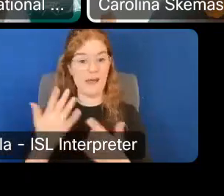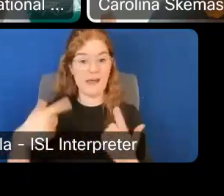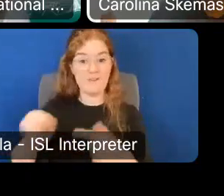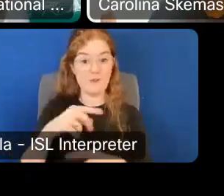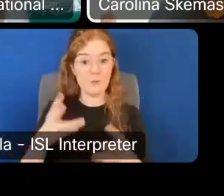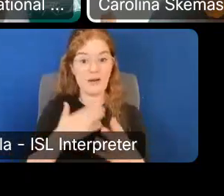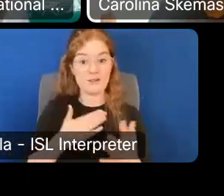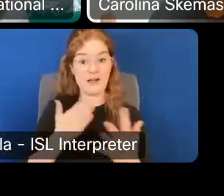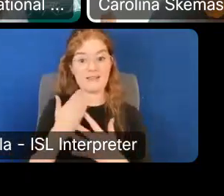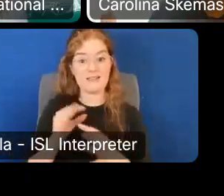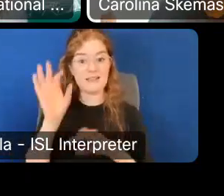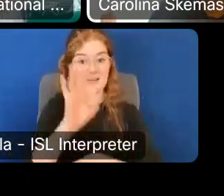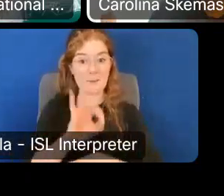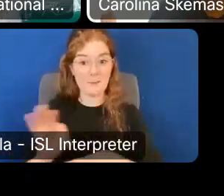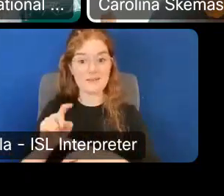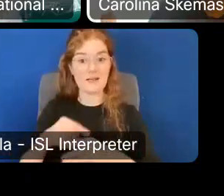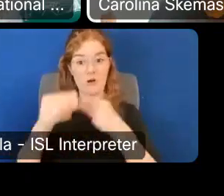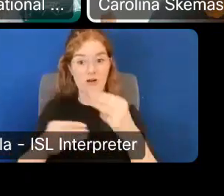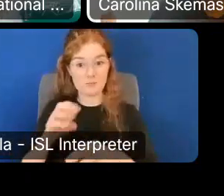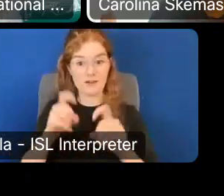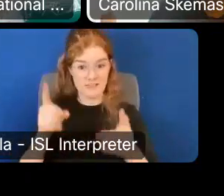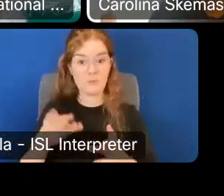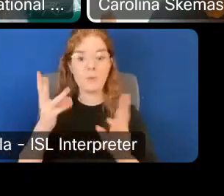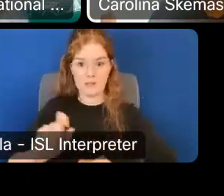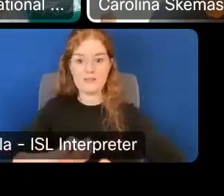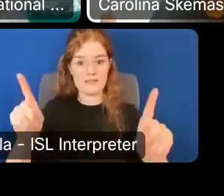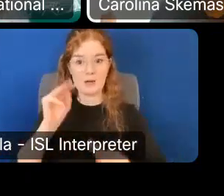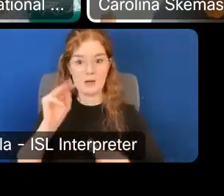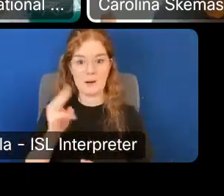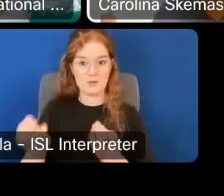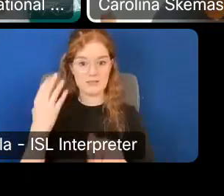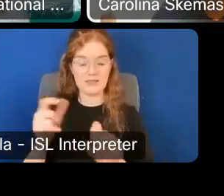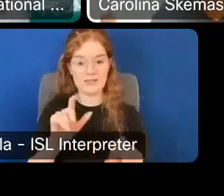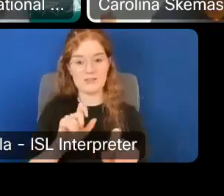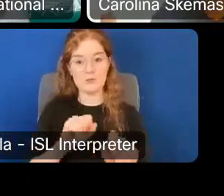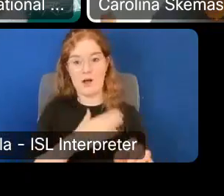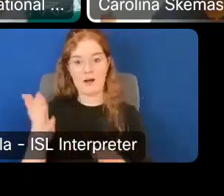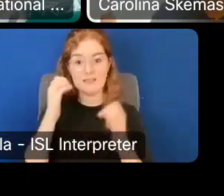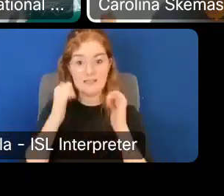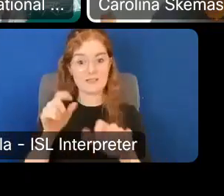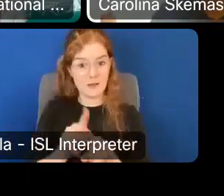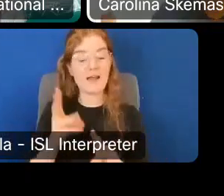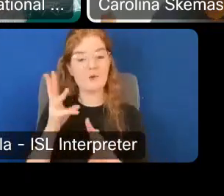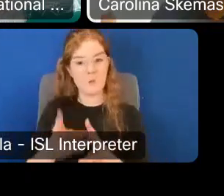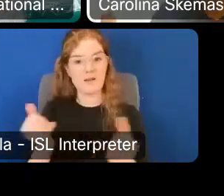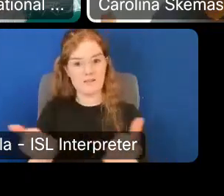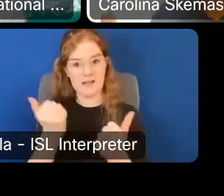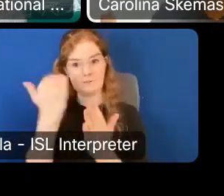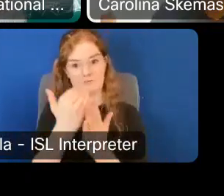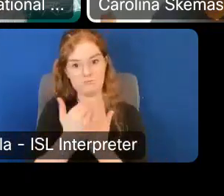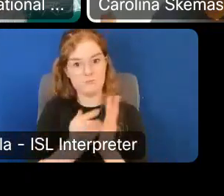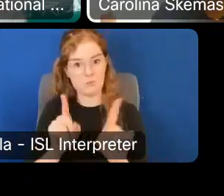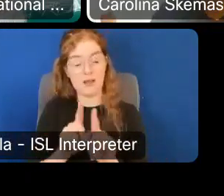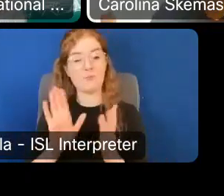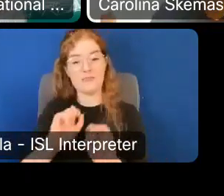wanted access to the templates and the processes outlined, we will be sharing our slide set with all attendees, and there will be signposts within that, and we've shared